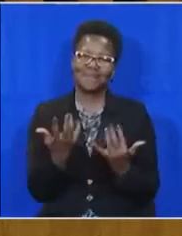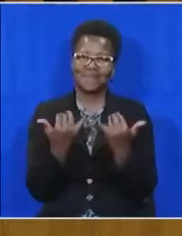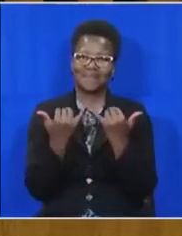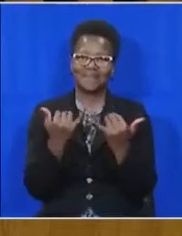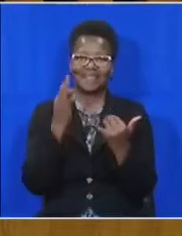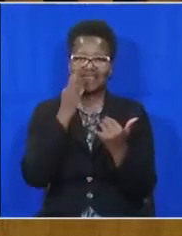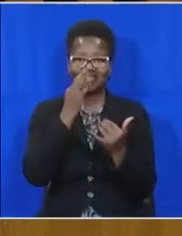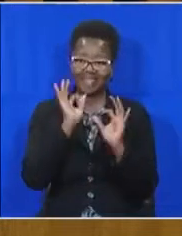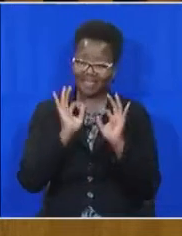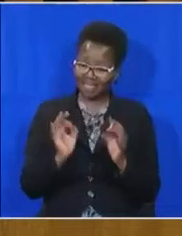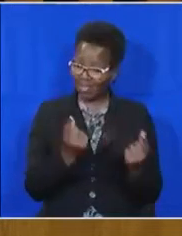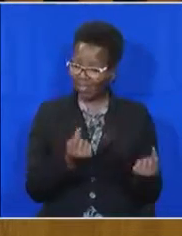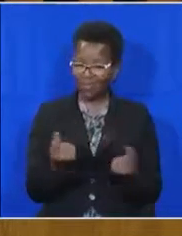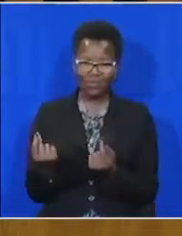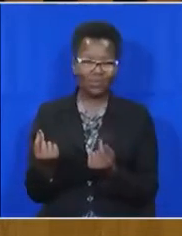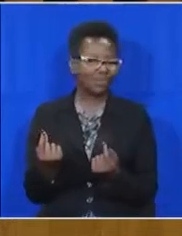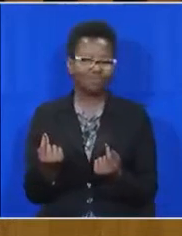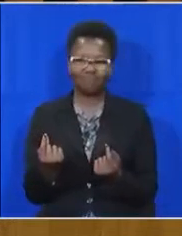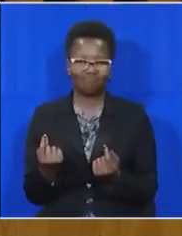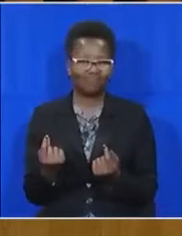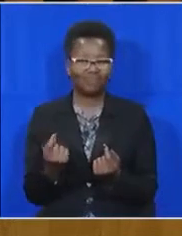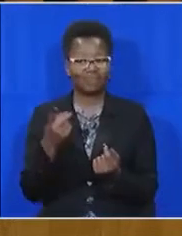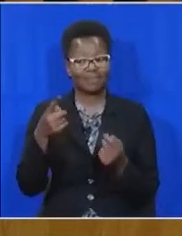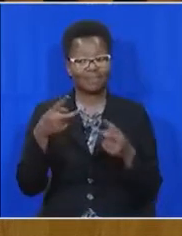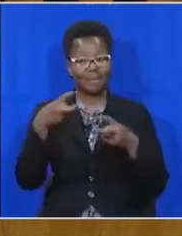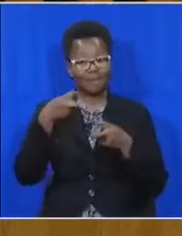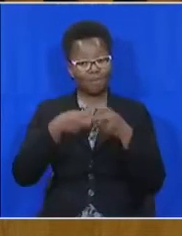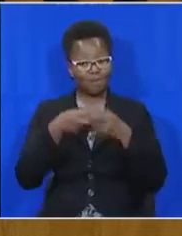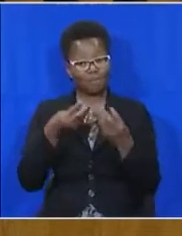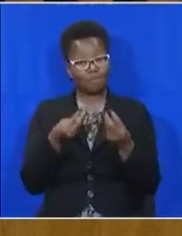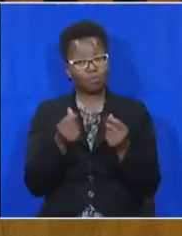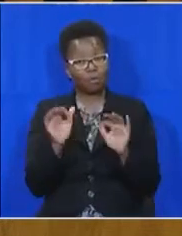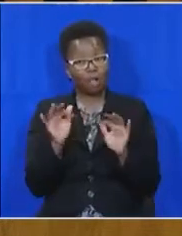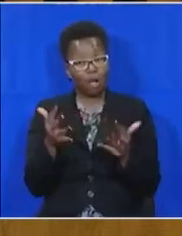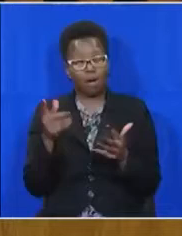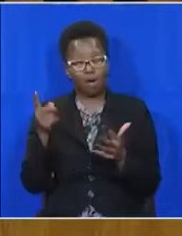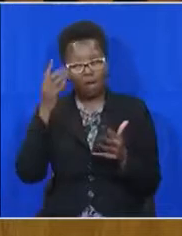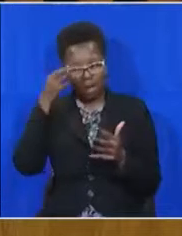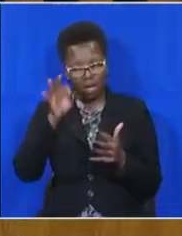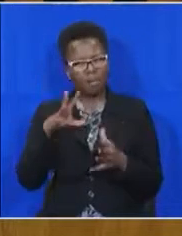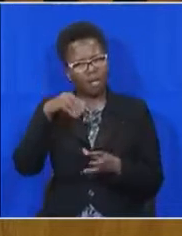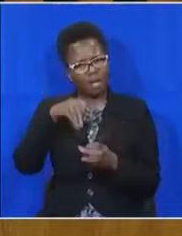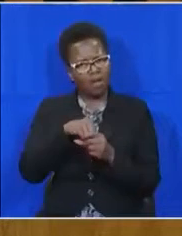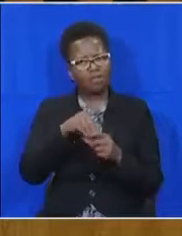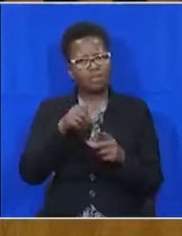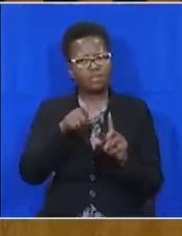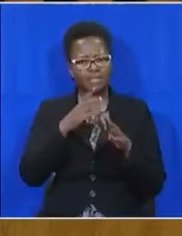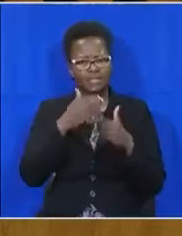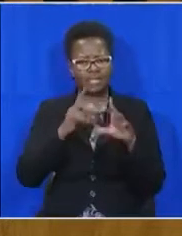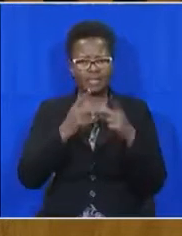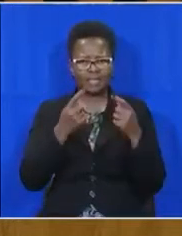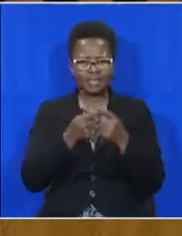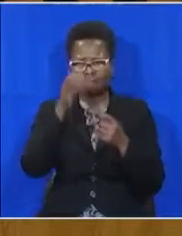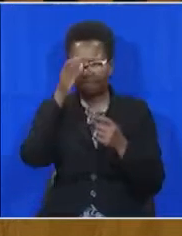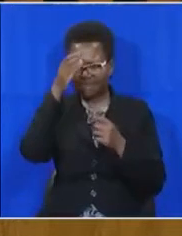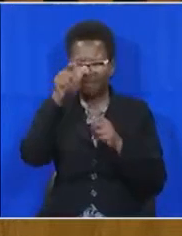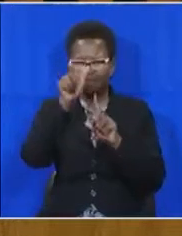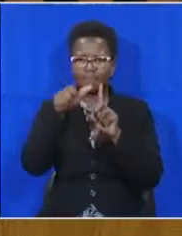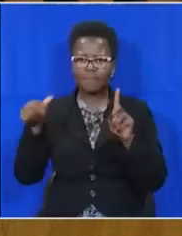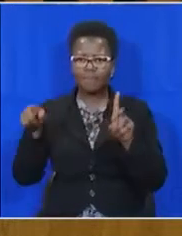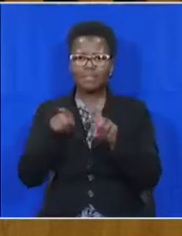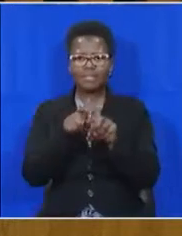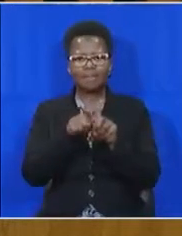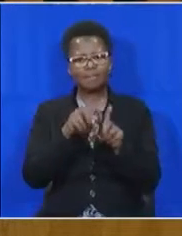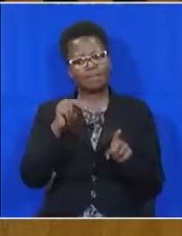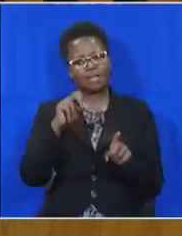done properly. In order to address this problem, government should include on its task team academics and members of civil society organizations,